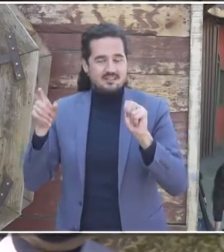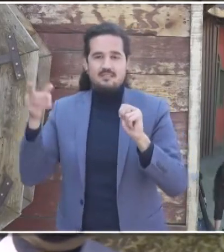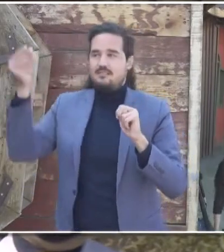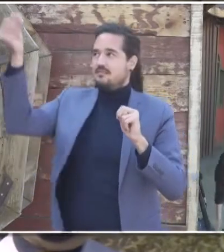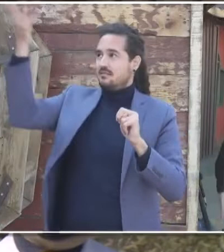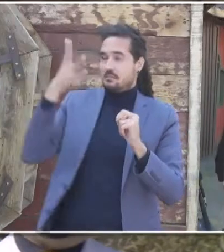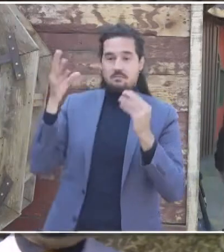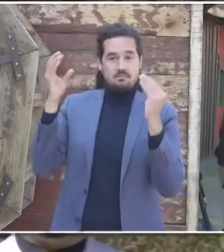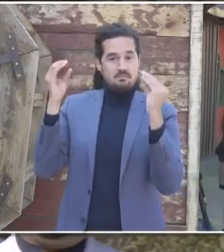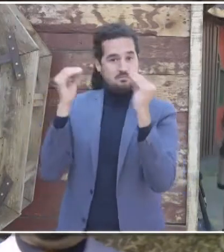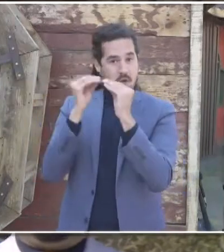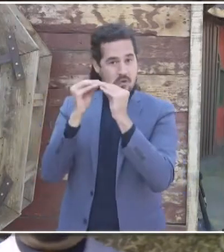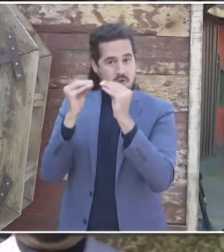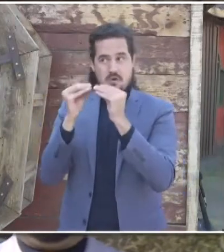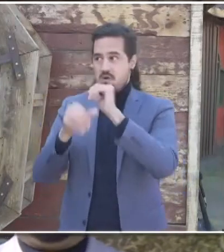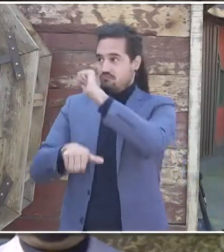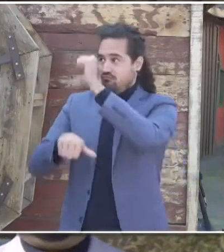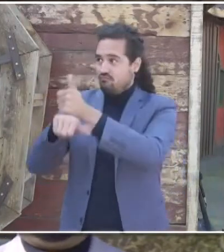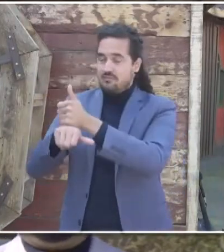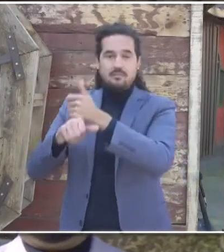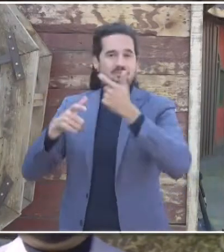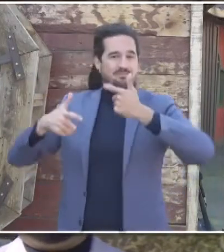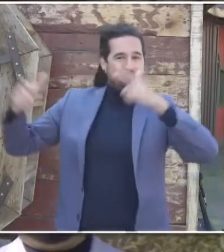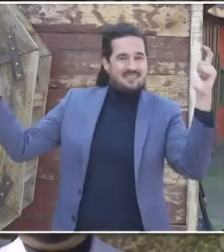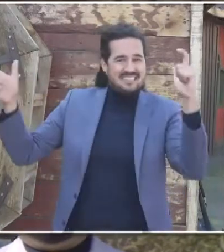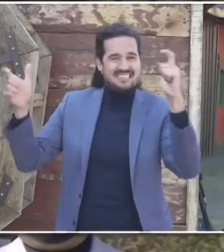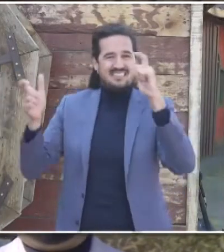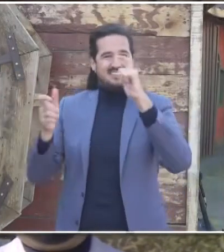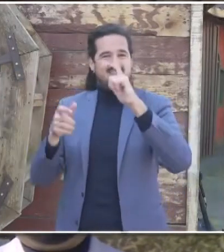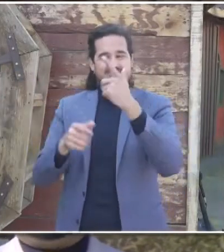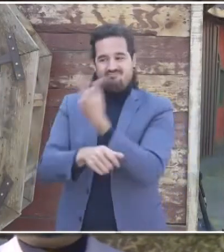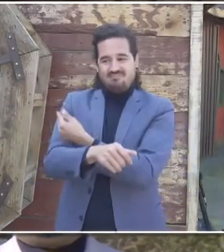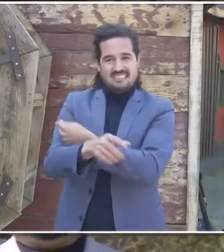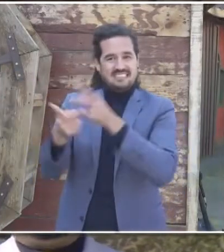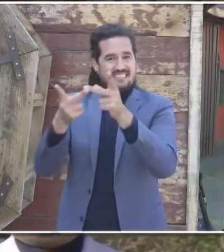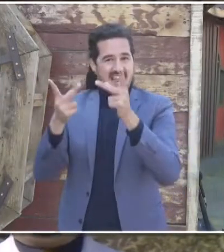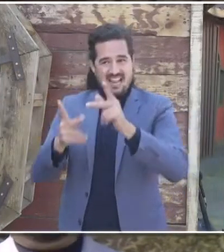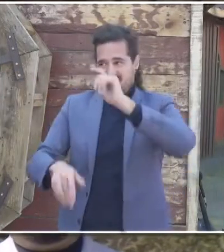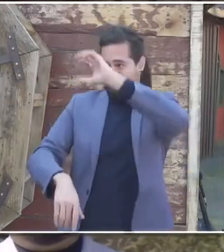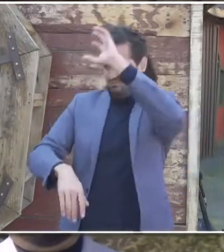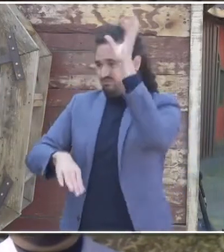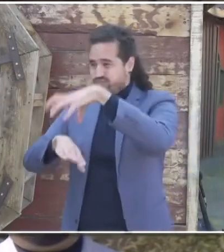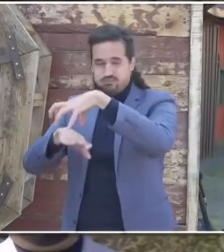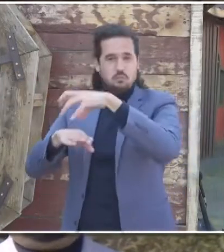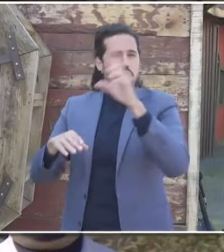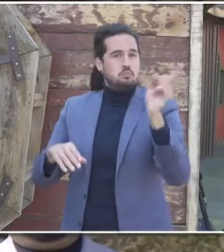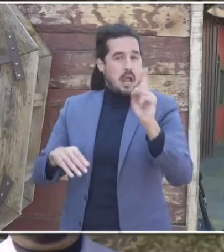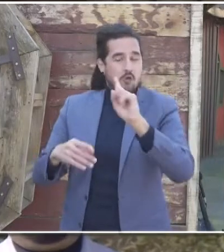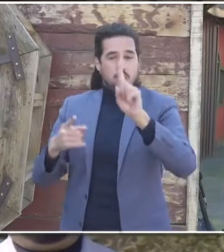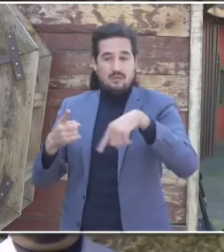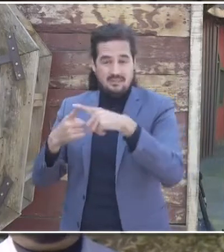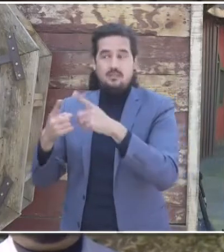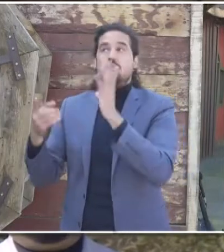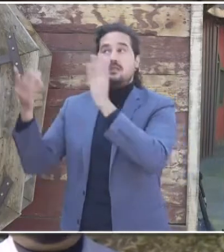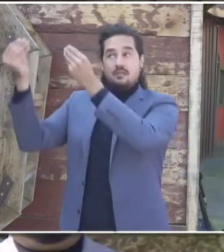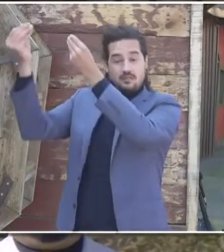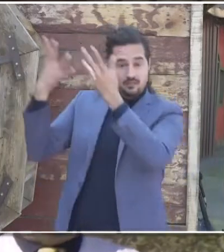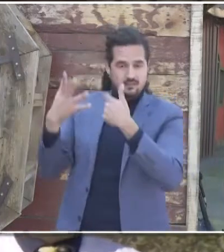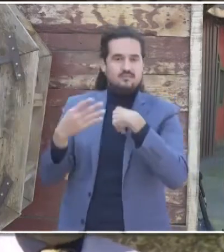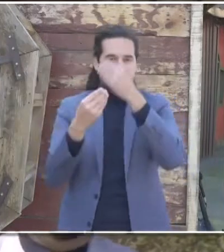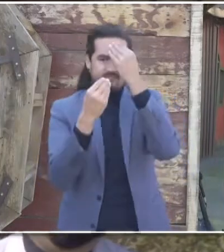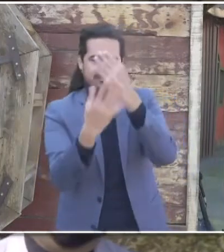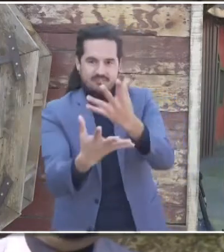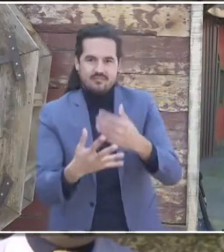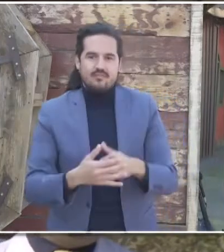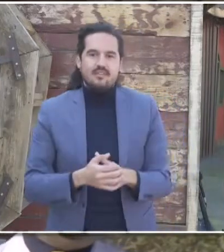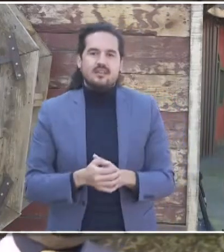here in the Valley and a location. When we have that information, I'll provide it. When you ask me, I'll repeat what I just said. When we